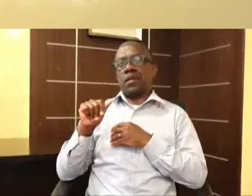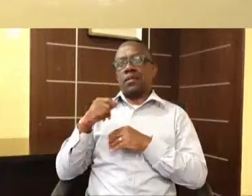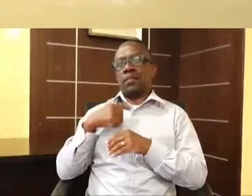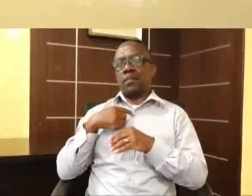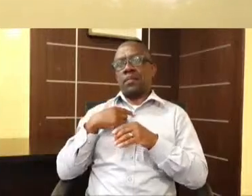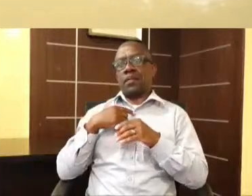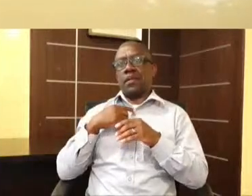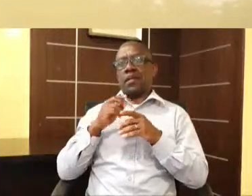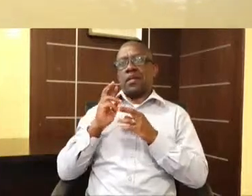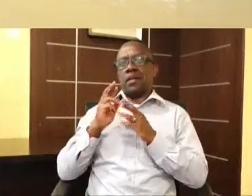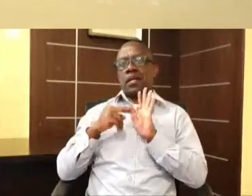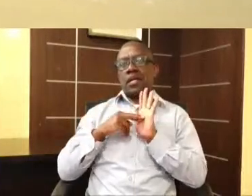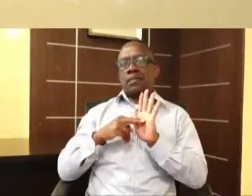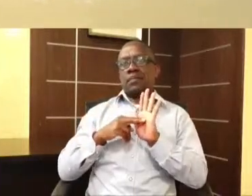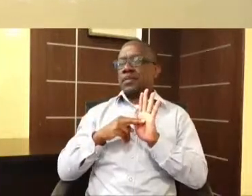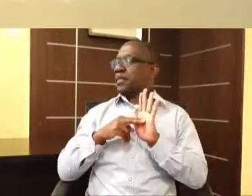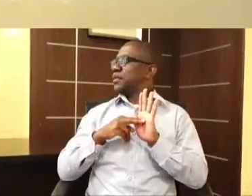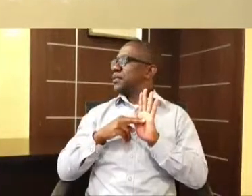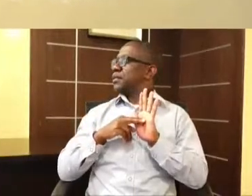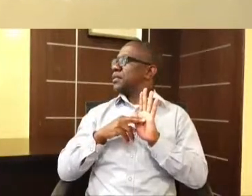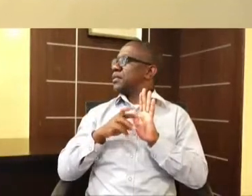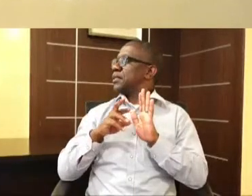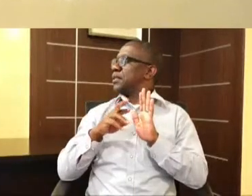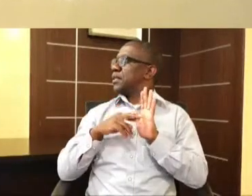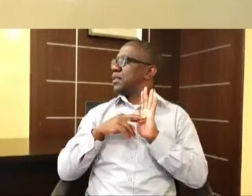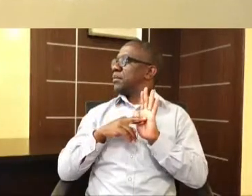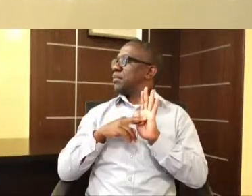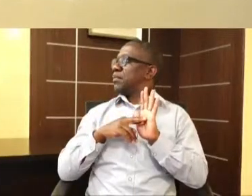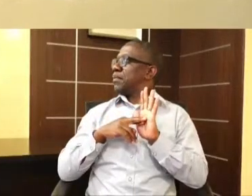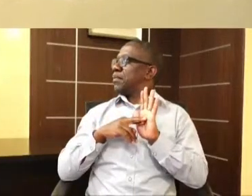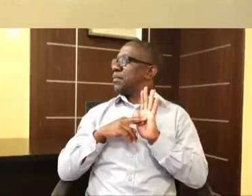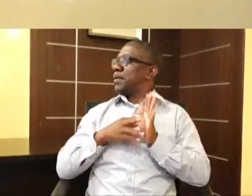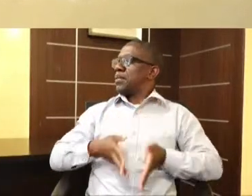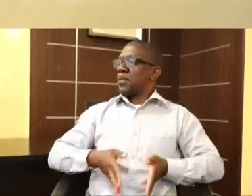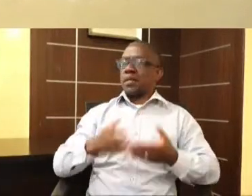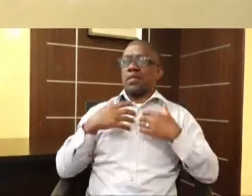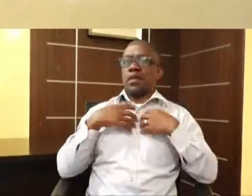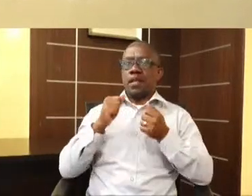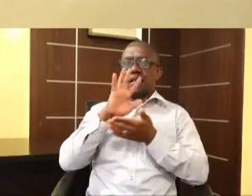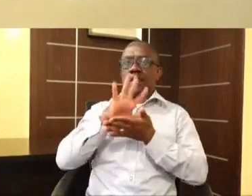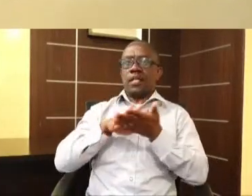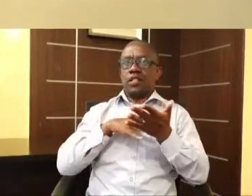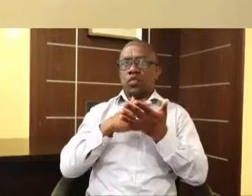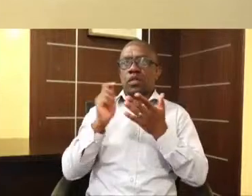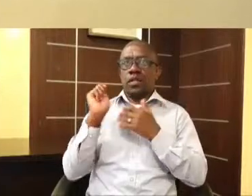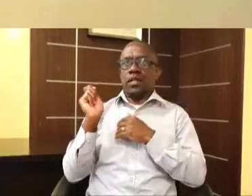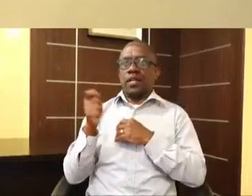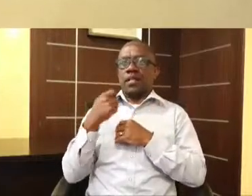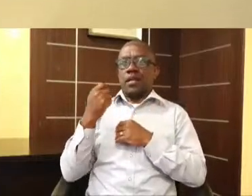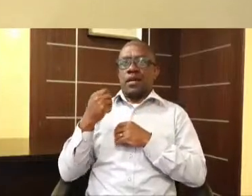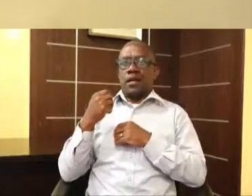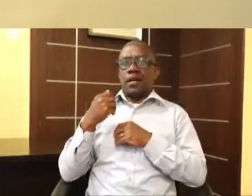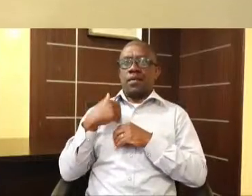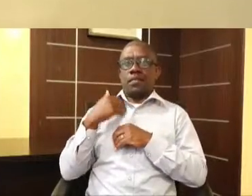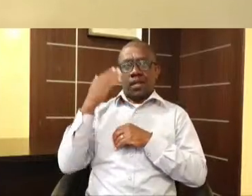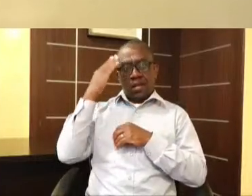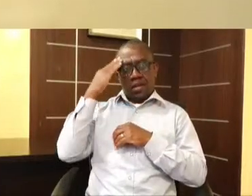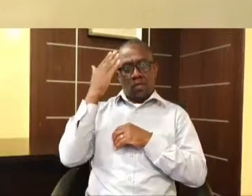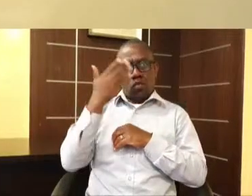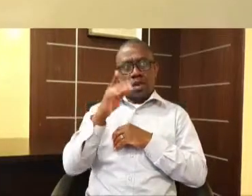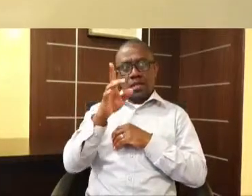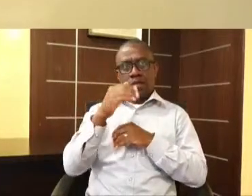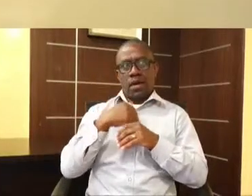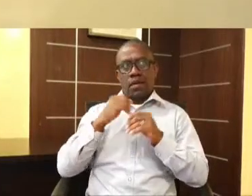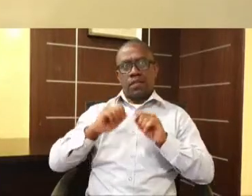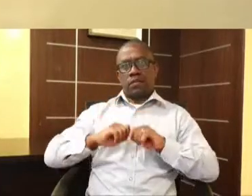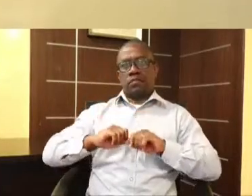Reproductive Health Network Kenya. I don't know if the control room already have my slides. You can project